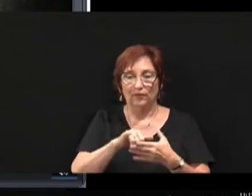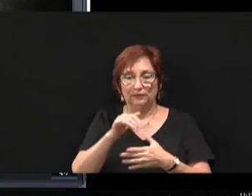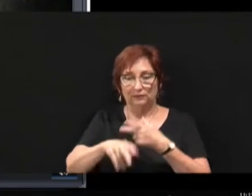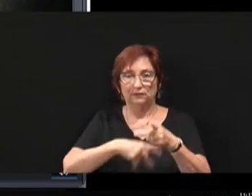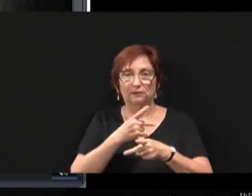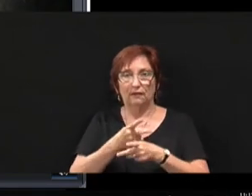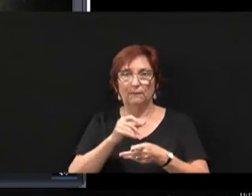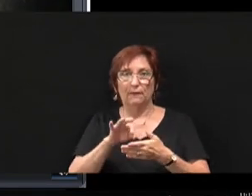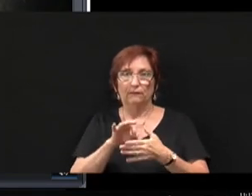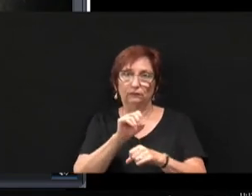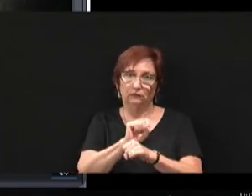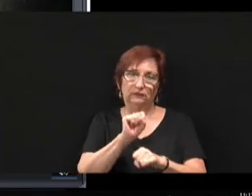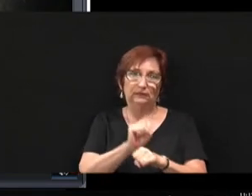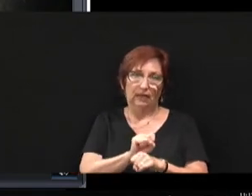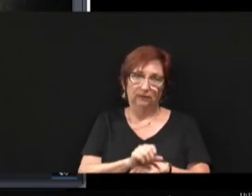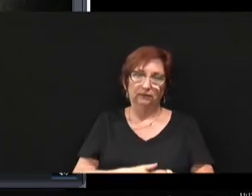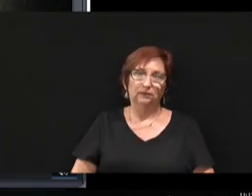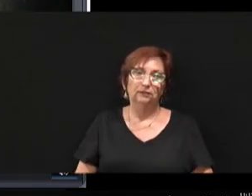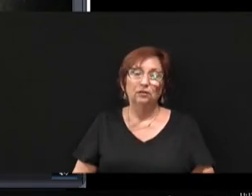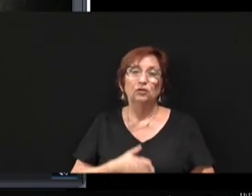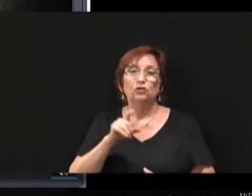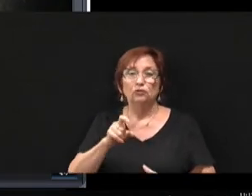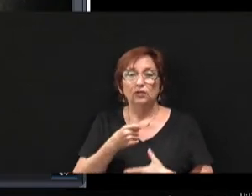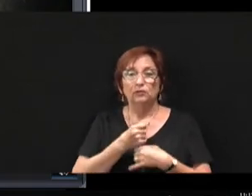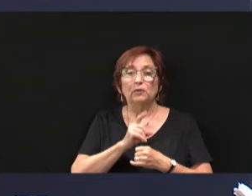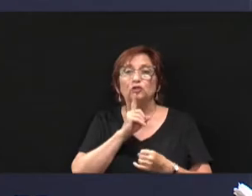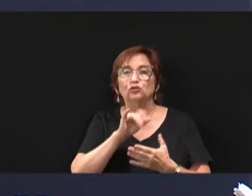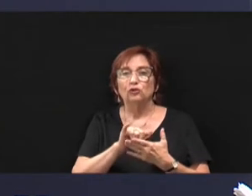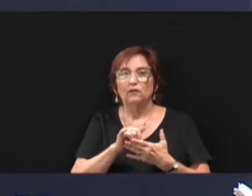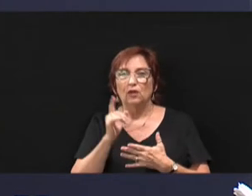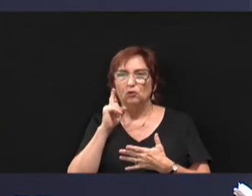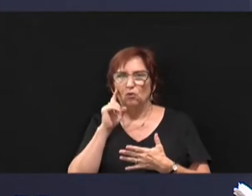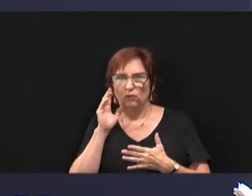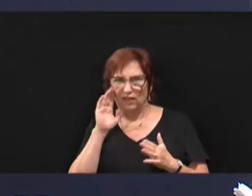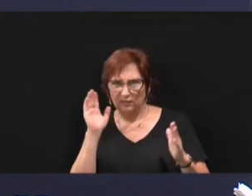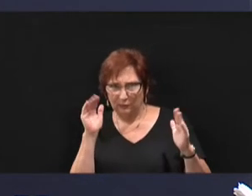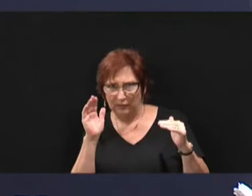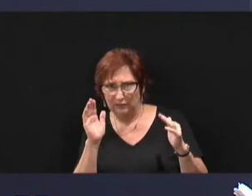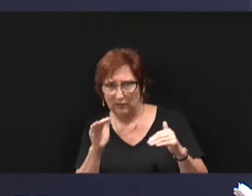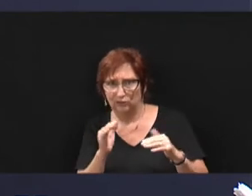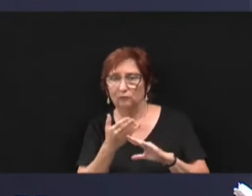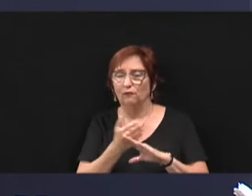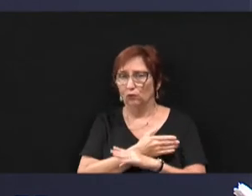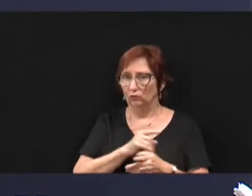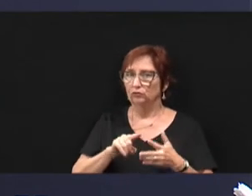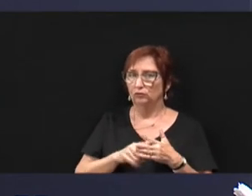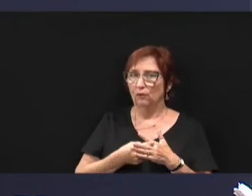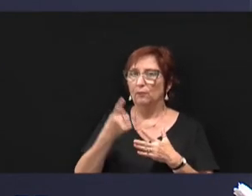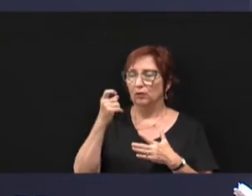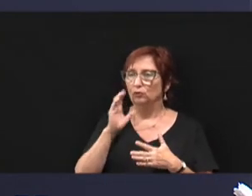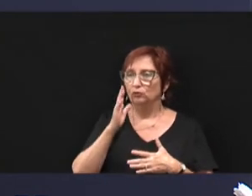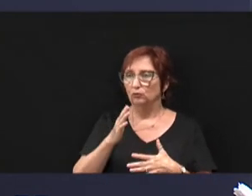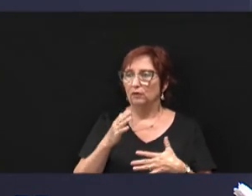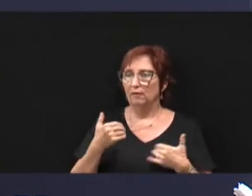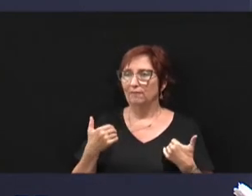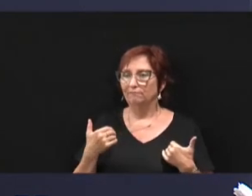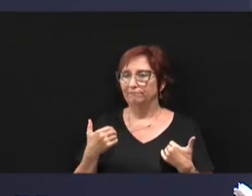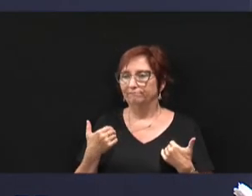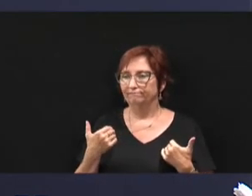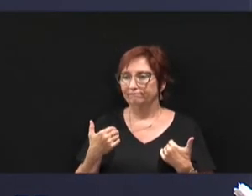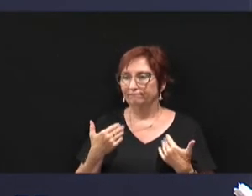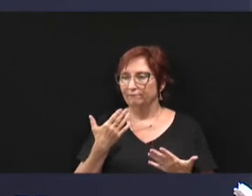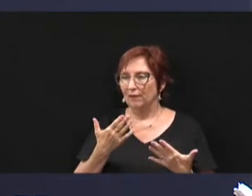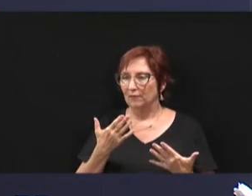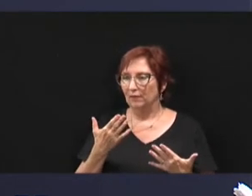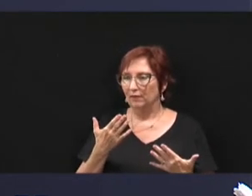of task. You got to make sure they know what is expected of them before you begin, because you'll get they